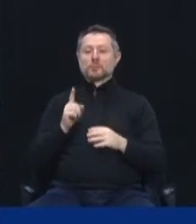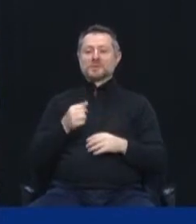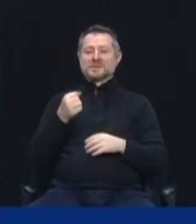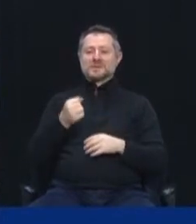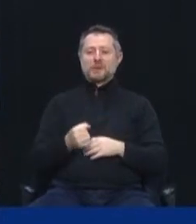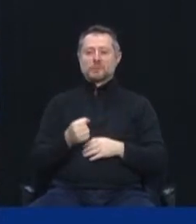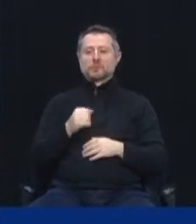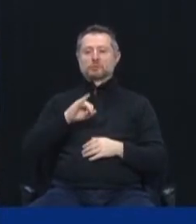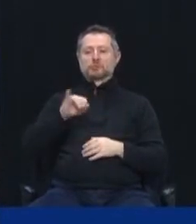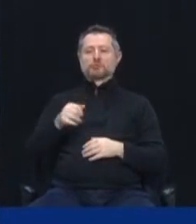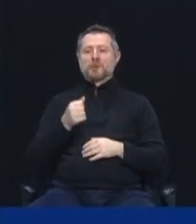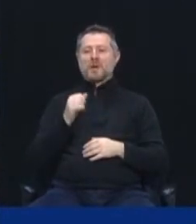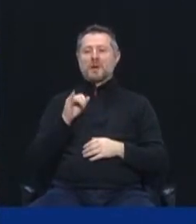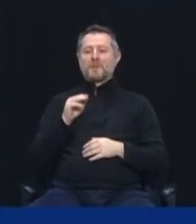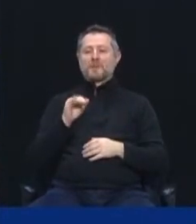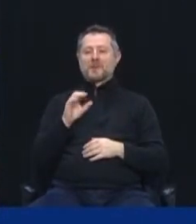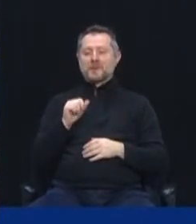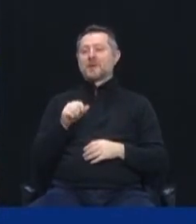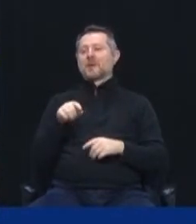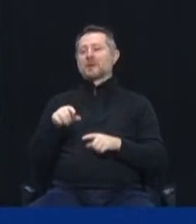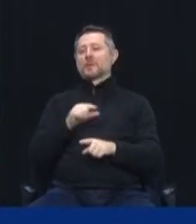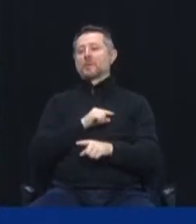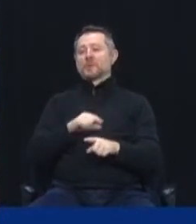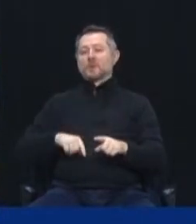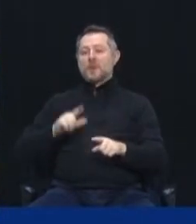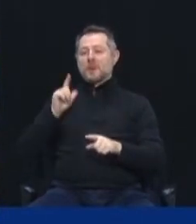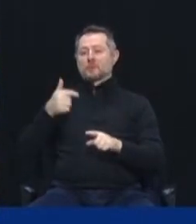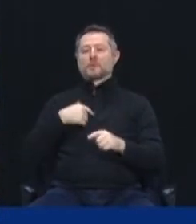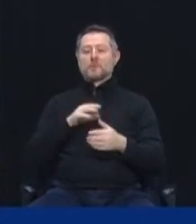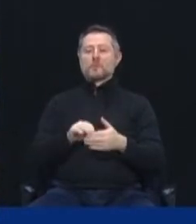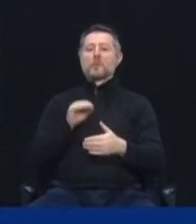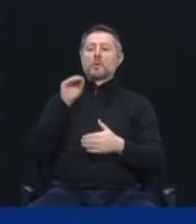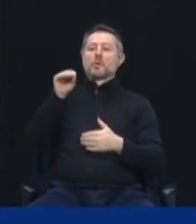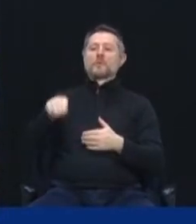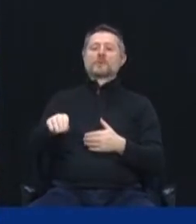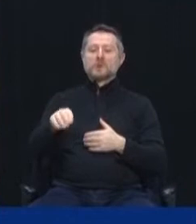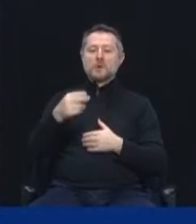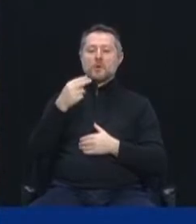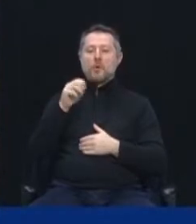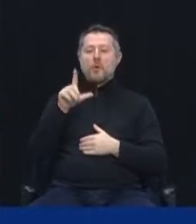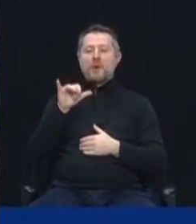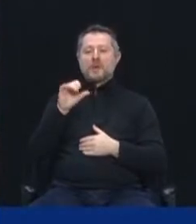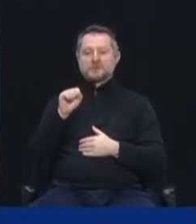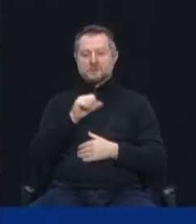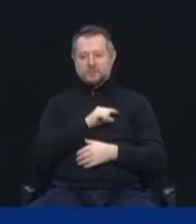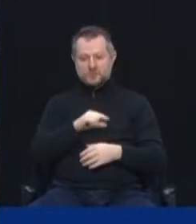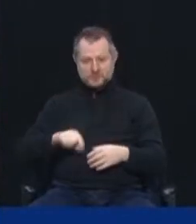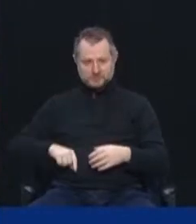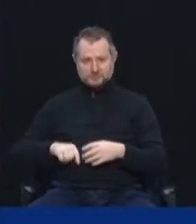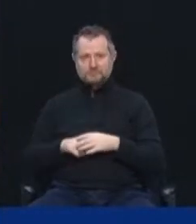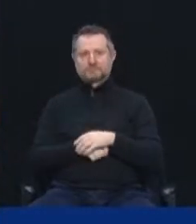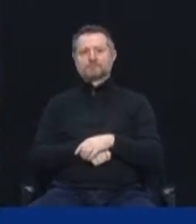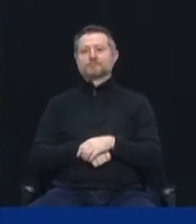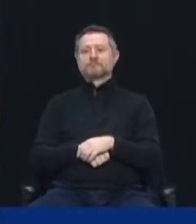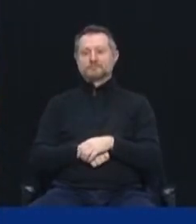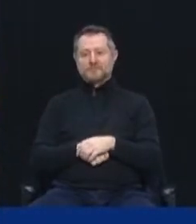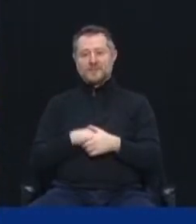Queens, winds up in Hollis, Queens. So the 3 generations made it about 2 miles.